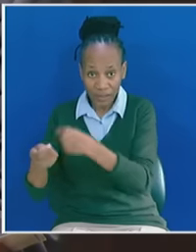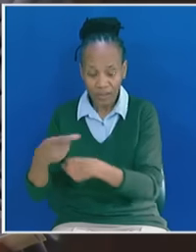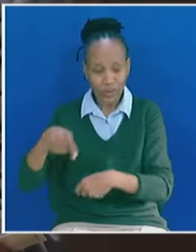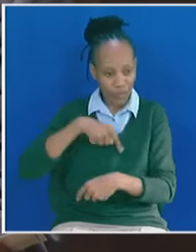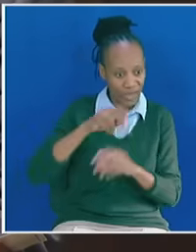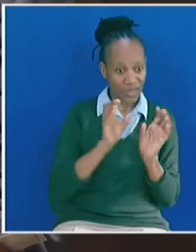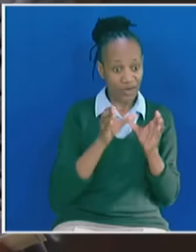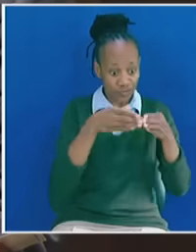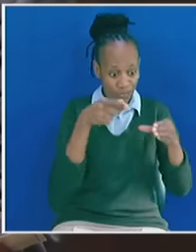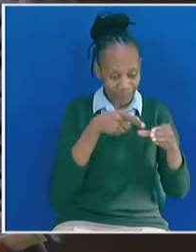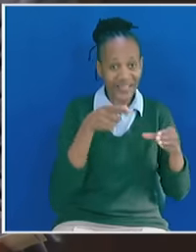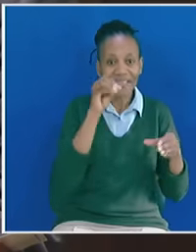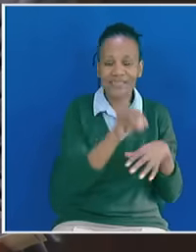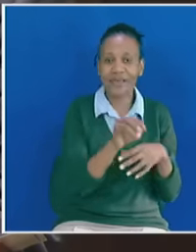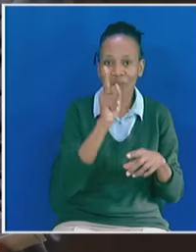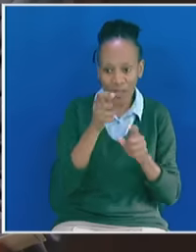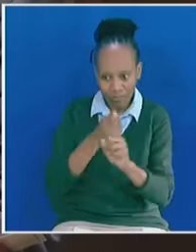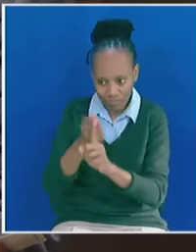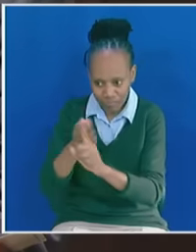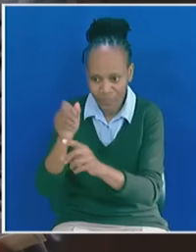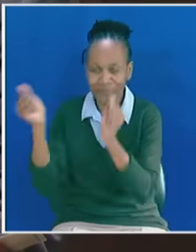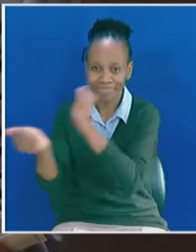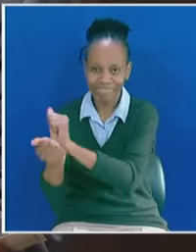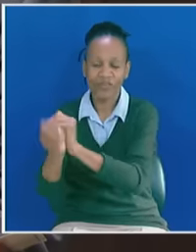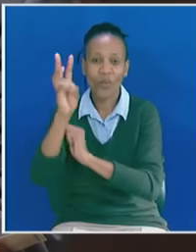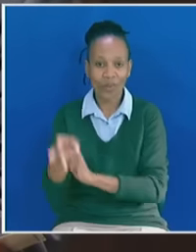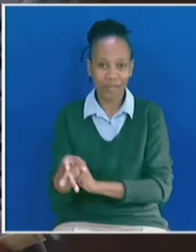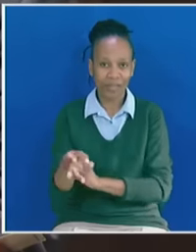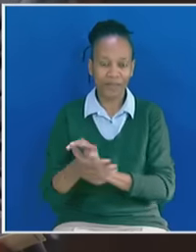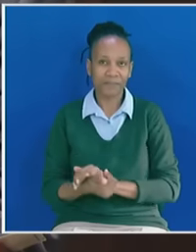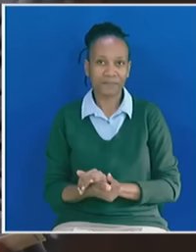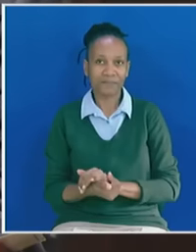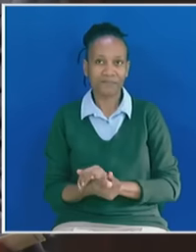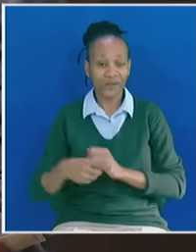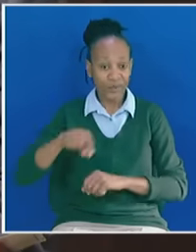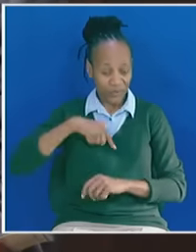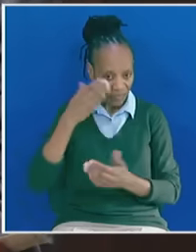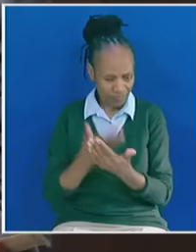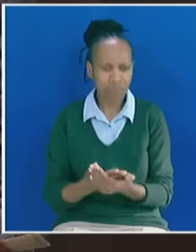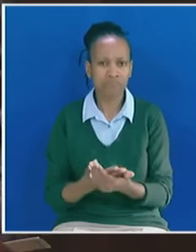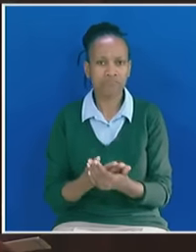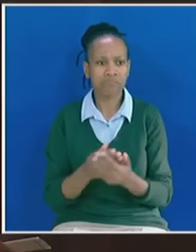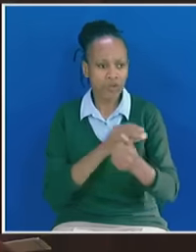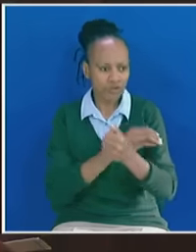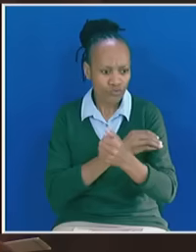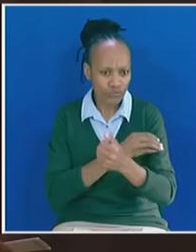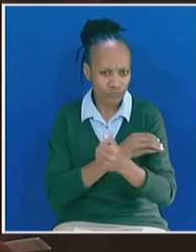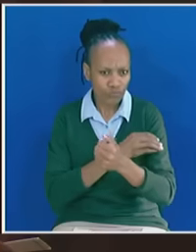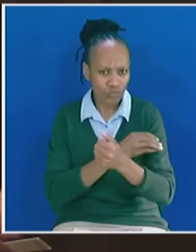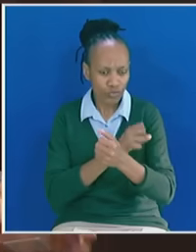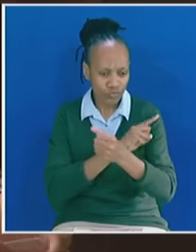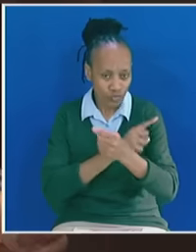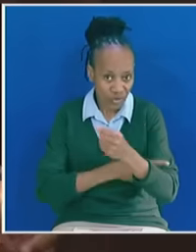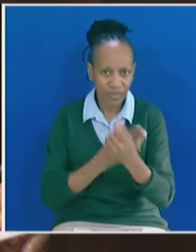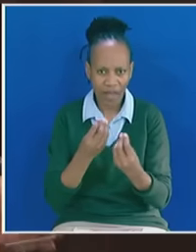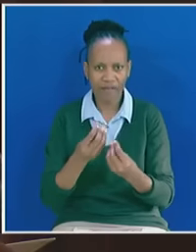task teams will be following them, and we are monitoring them. And we will be able to strengthen our relations with the South